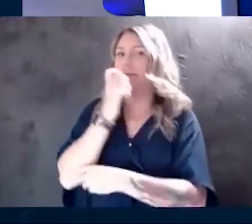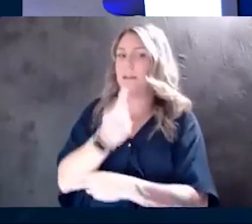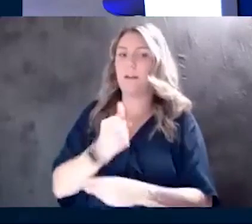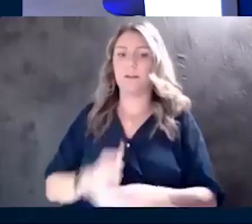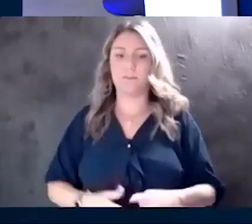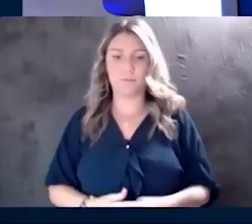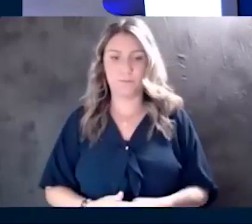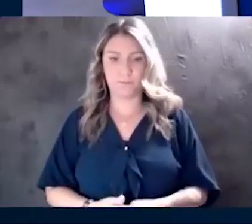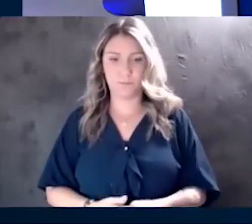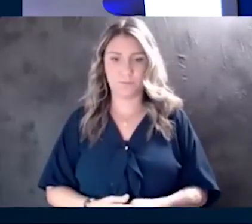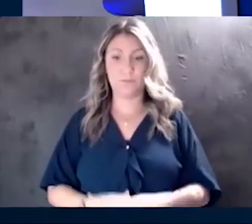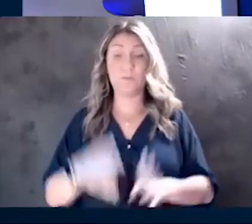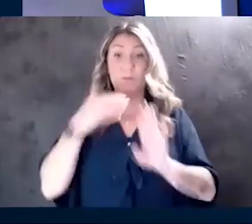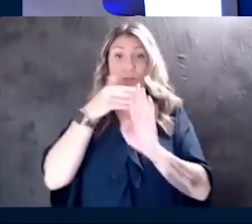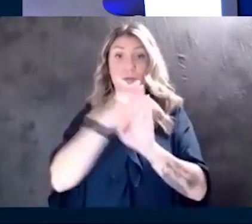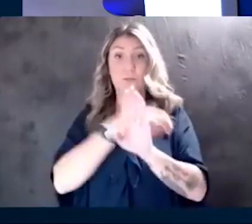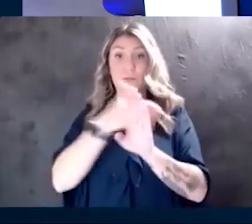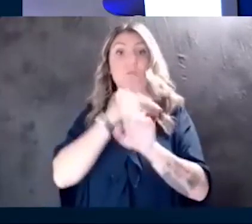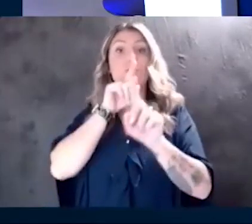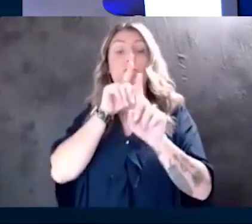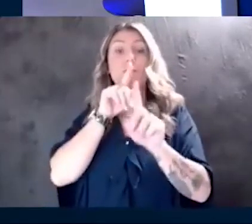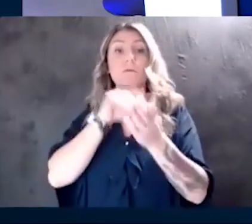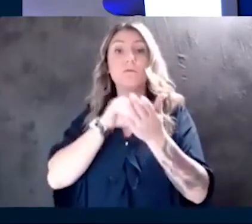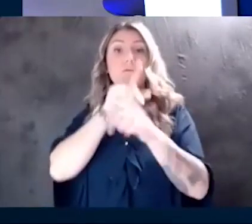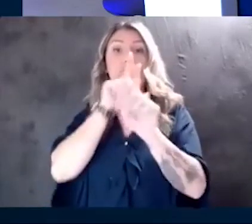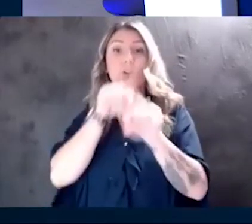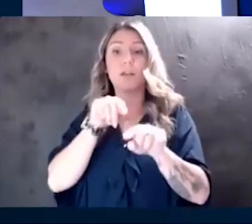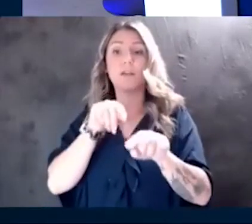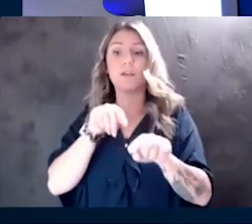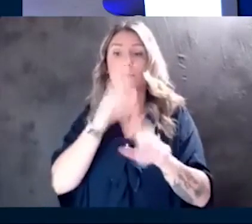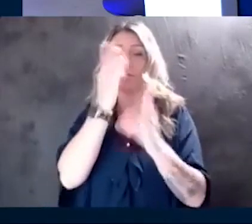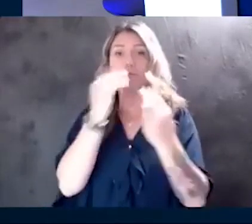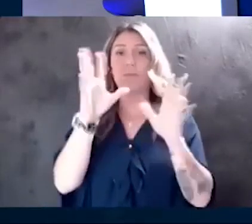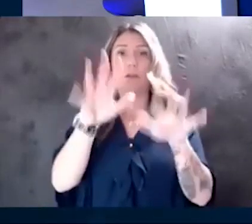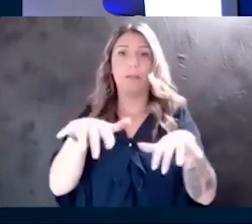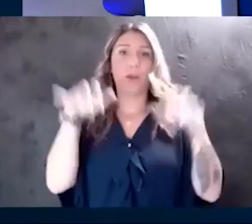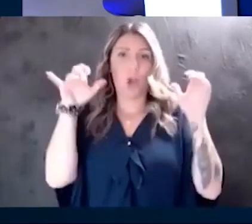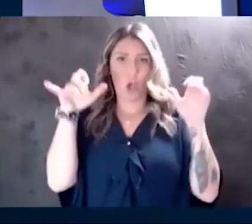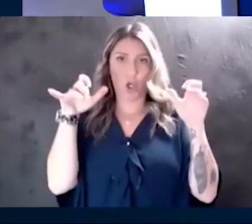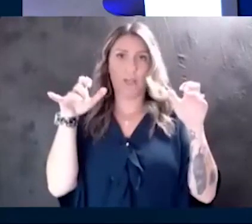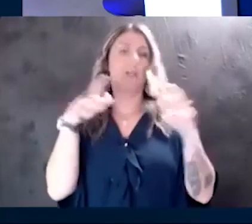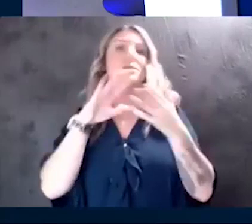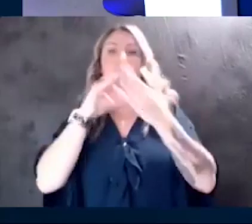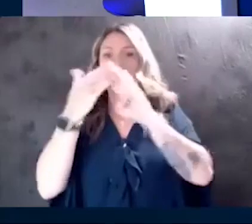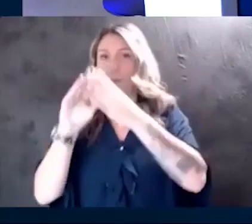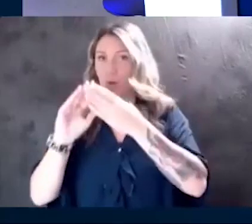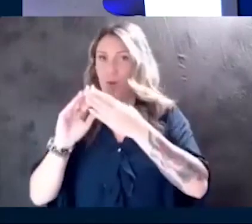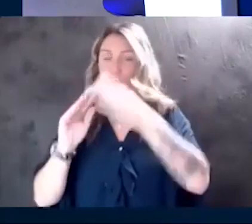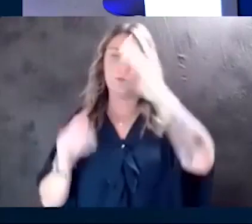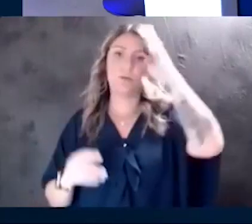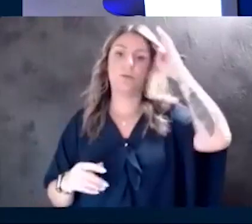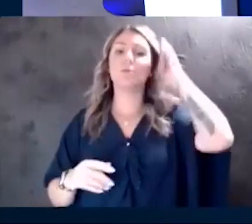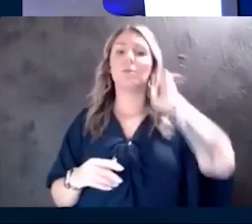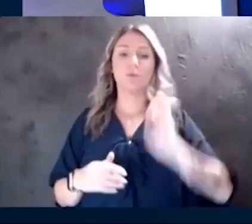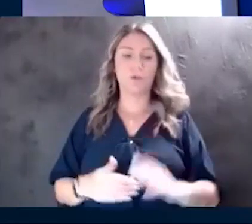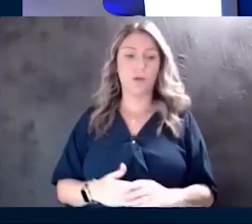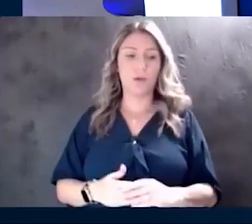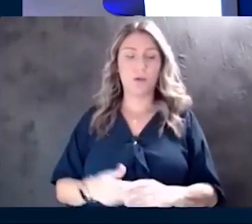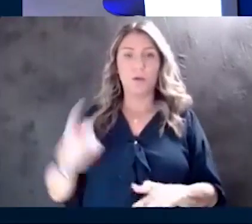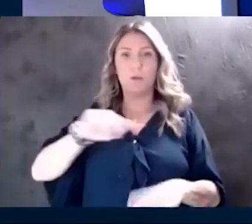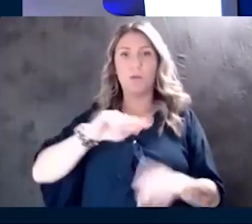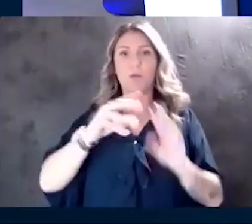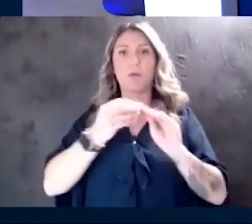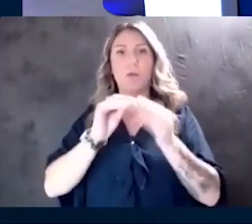before the doctor answers, I want to let the audience know that in the community that those numbers have to be